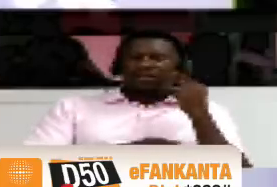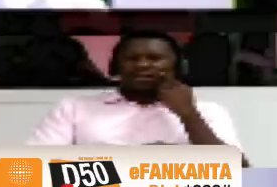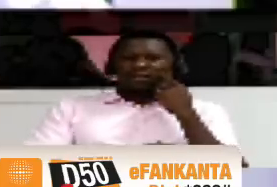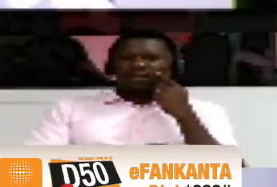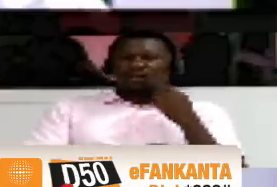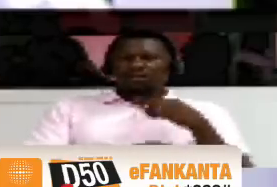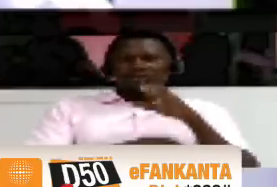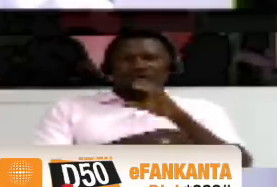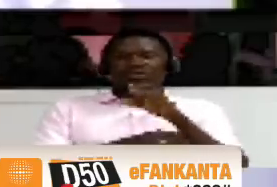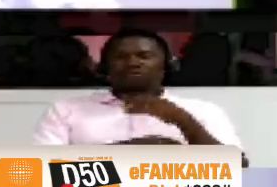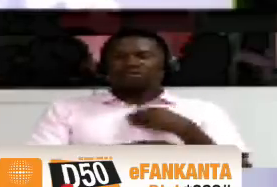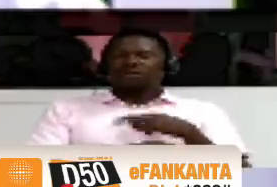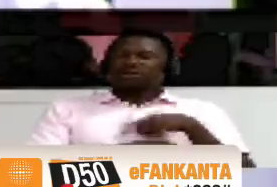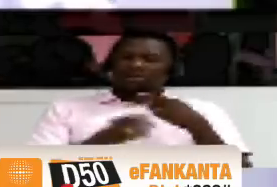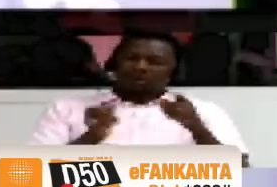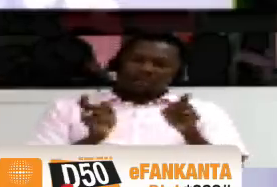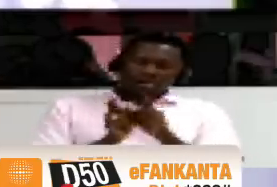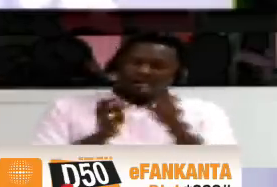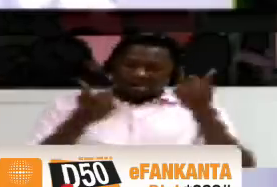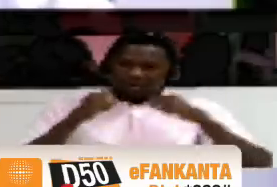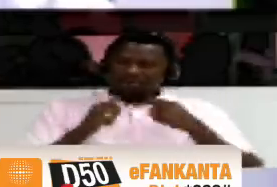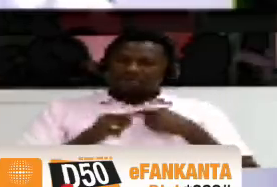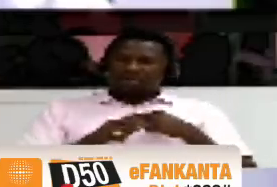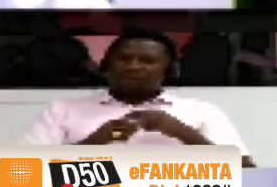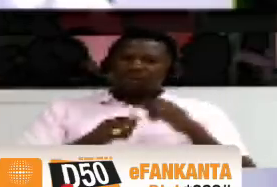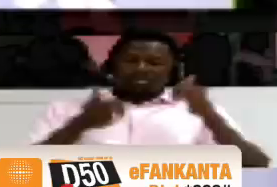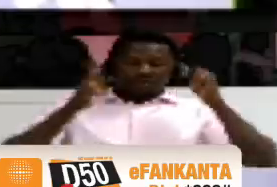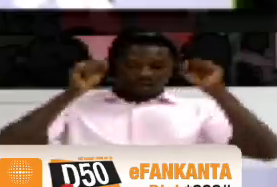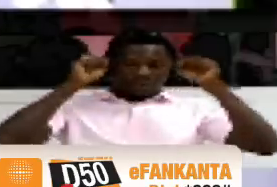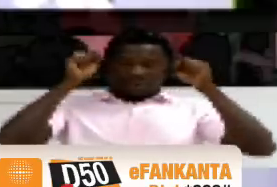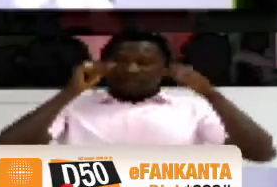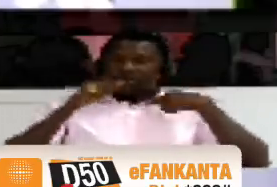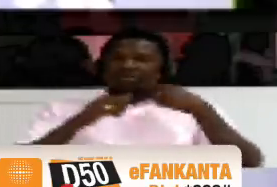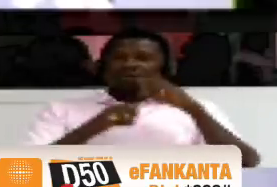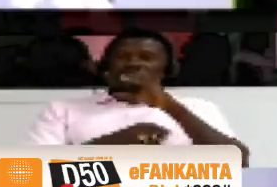this demonstration, and he was arrested. So he